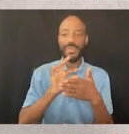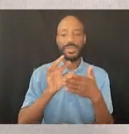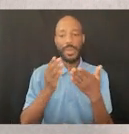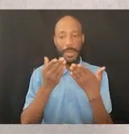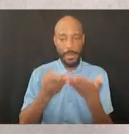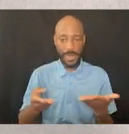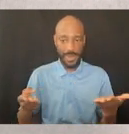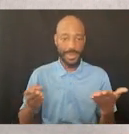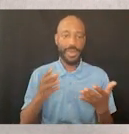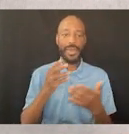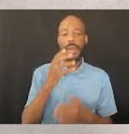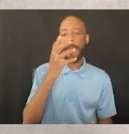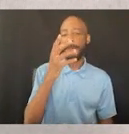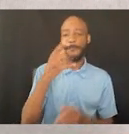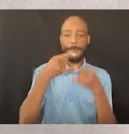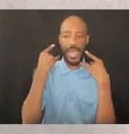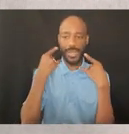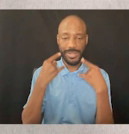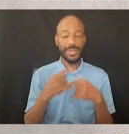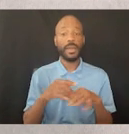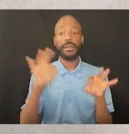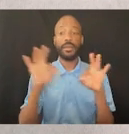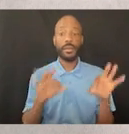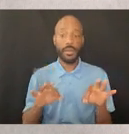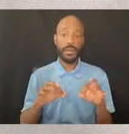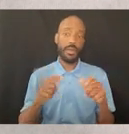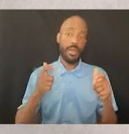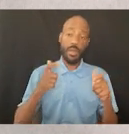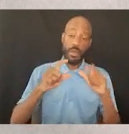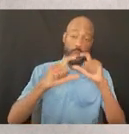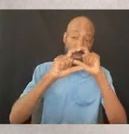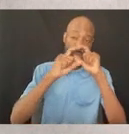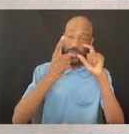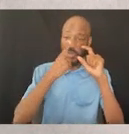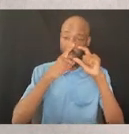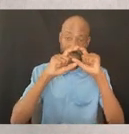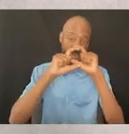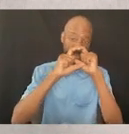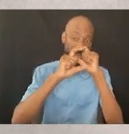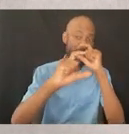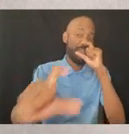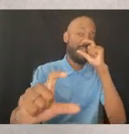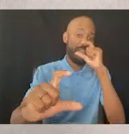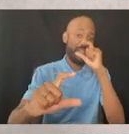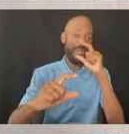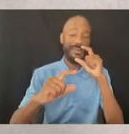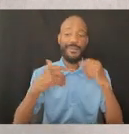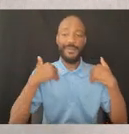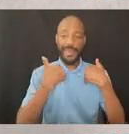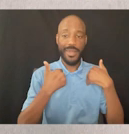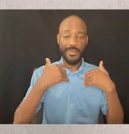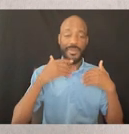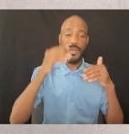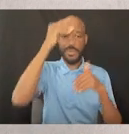it is a long-nosed, big-eyed animal mask. It's an animal head made of brightly